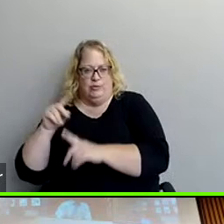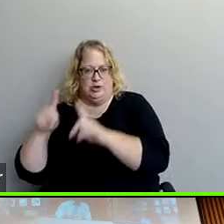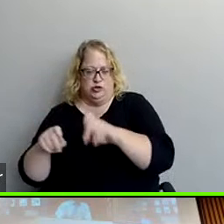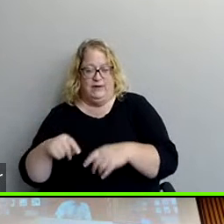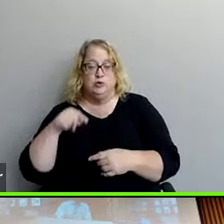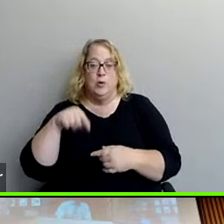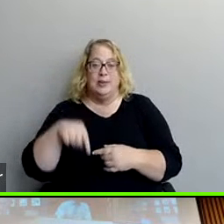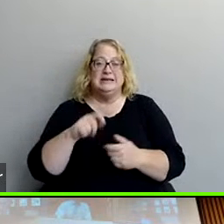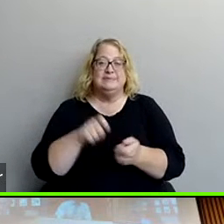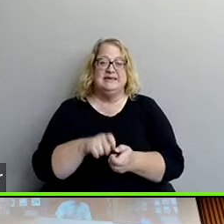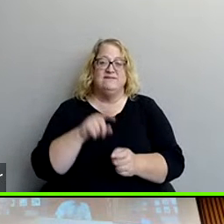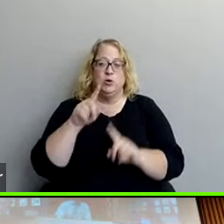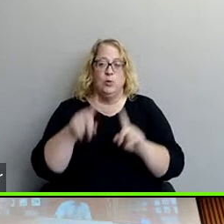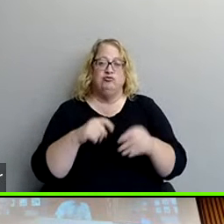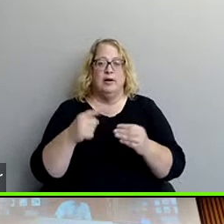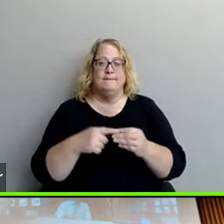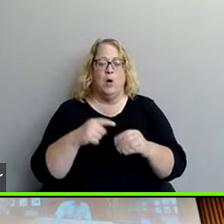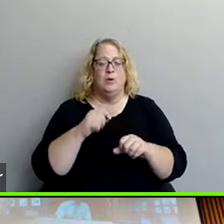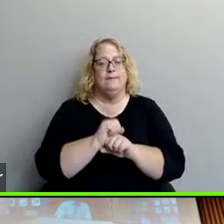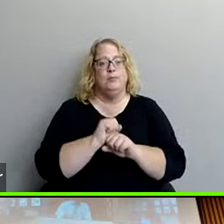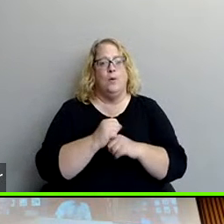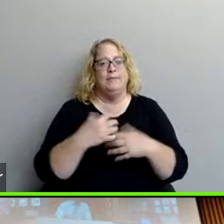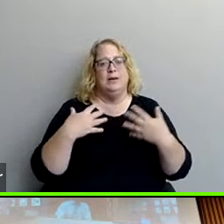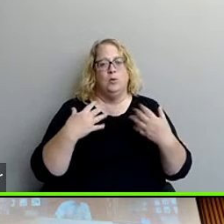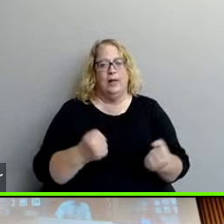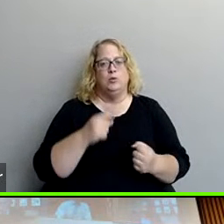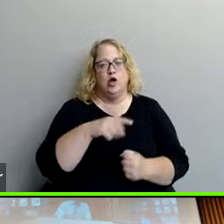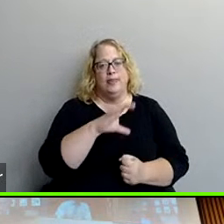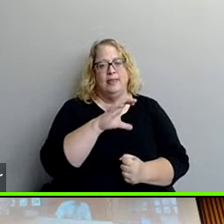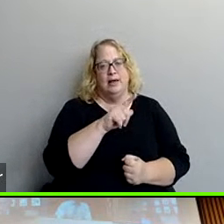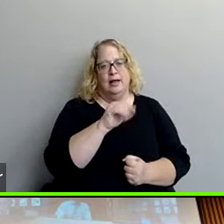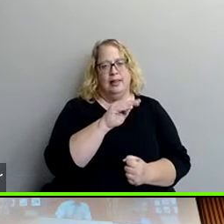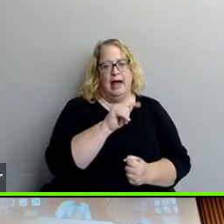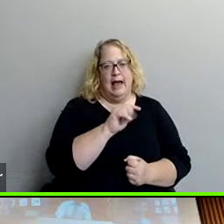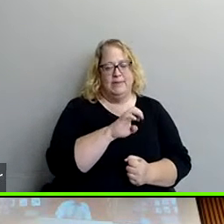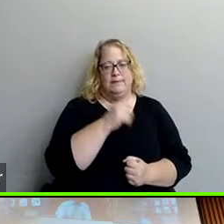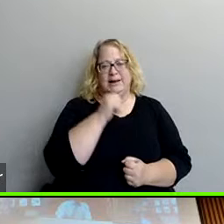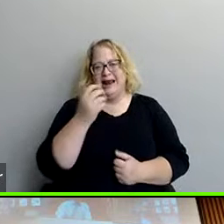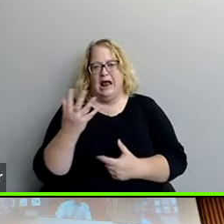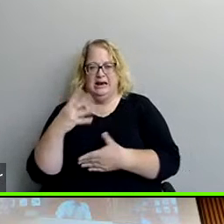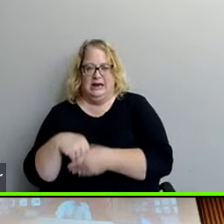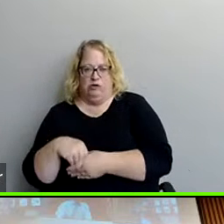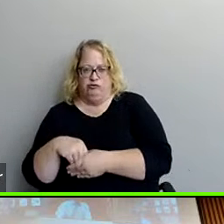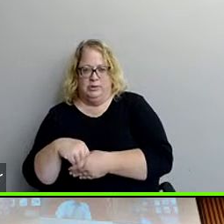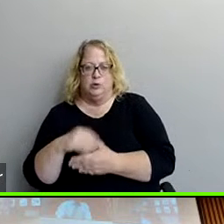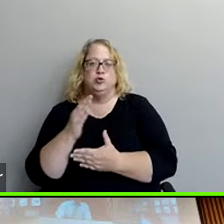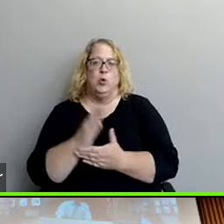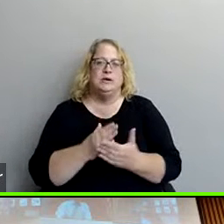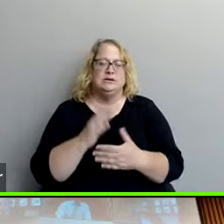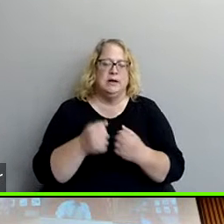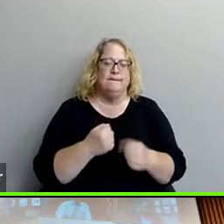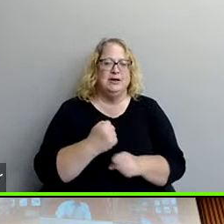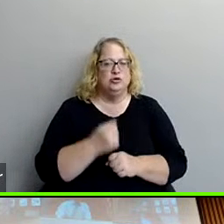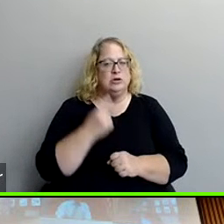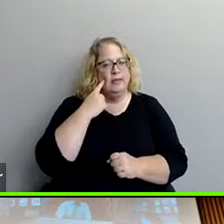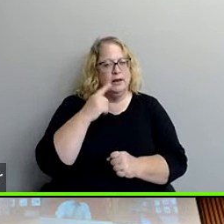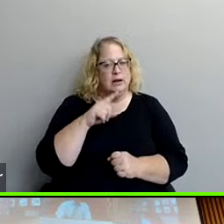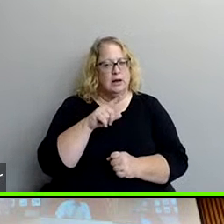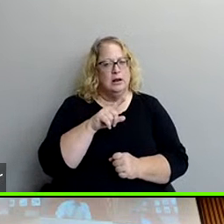this particular question about employee wellness was on the climate survey, but not the engagement survey. So some years, I think